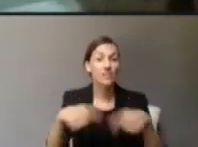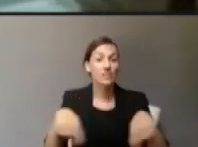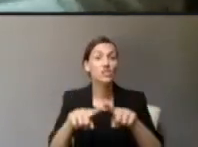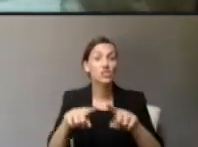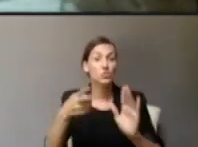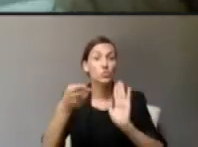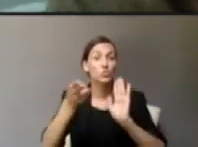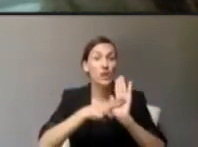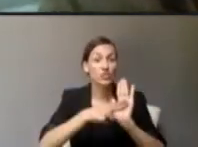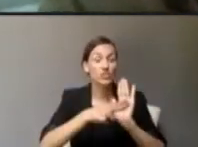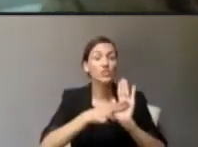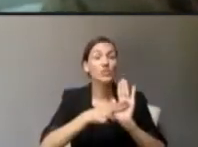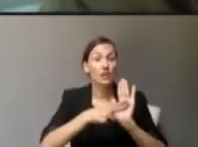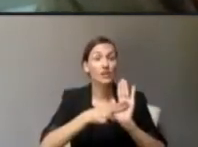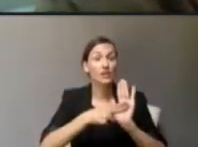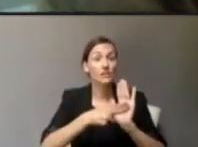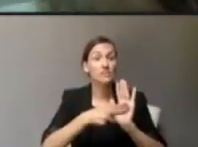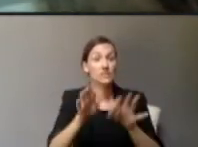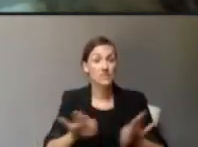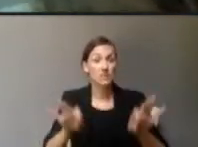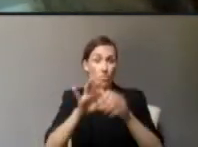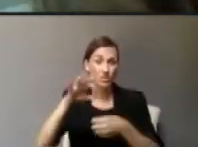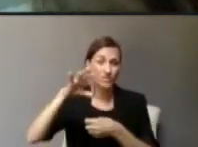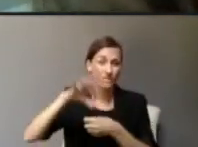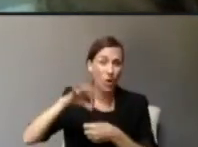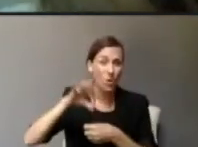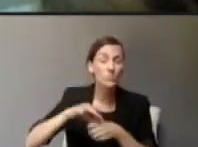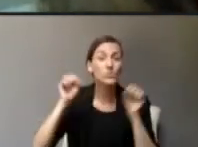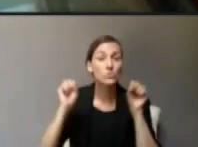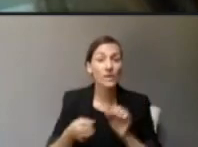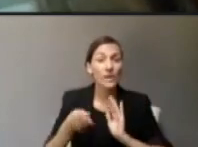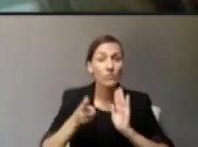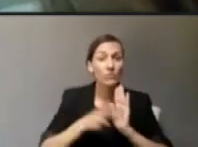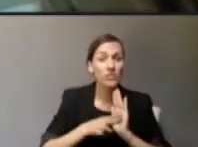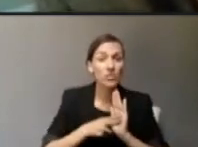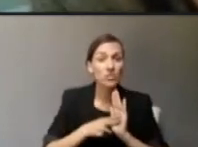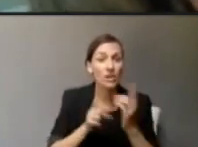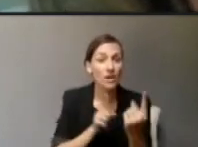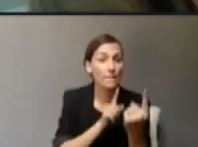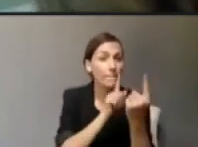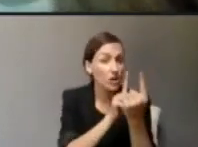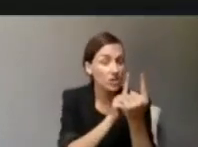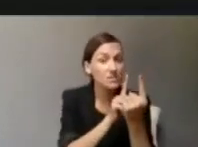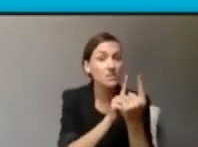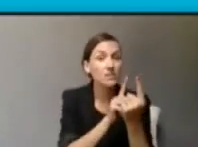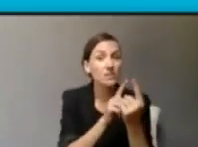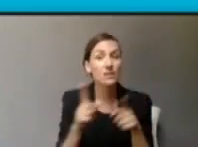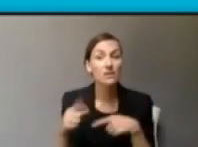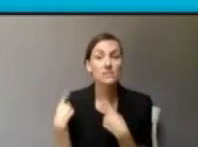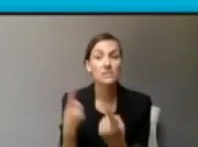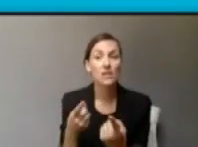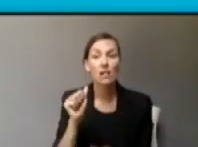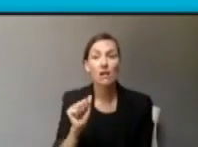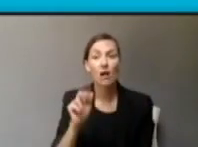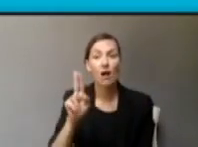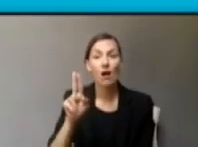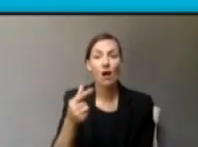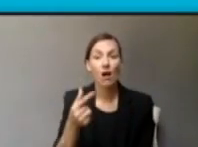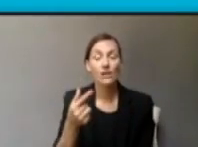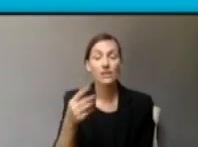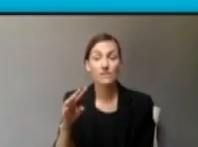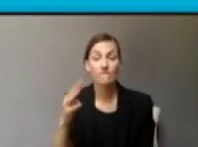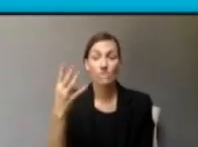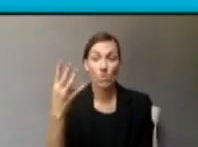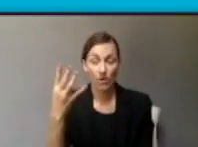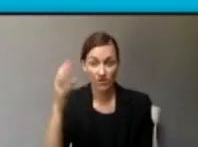It's incredibly important to vote. So you can register in person to vote until August 4th So that is